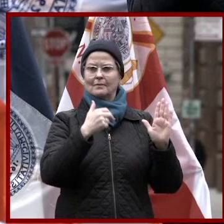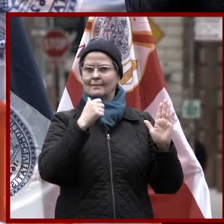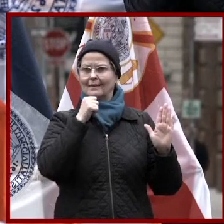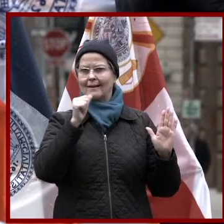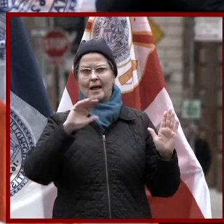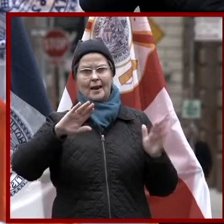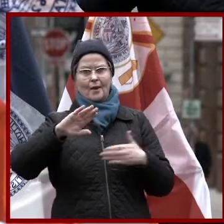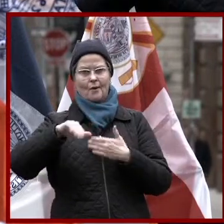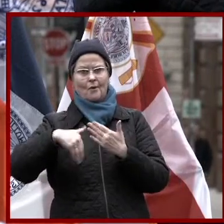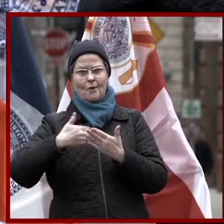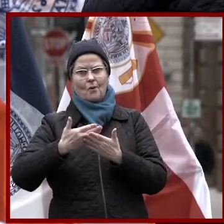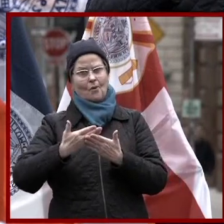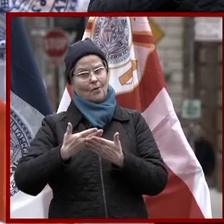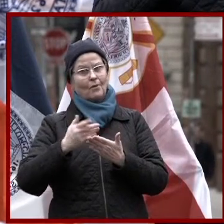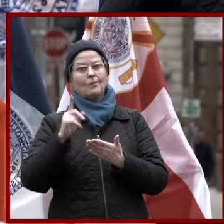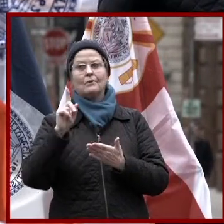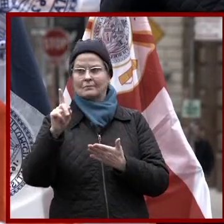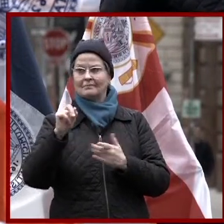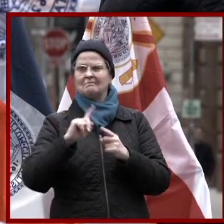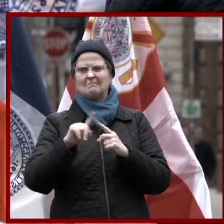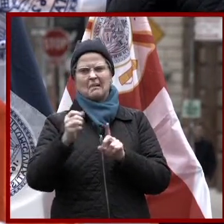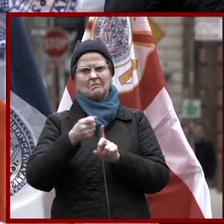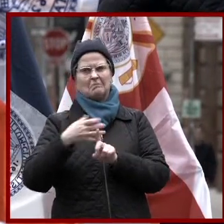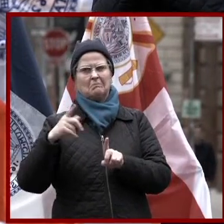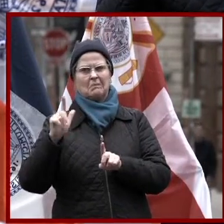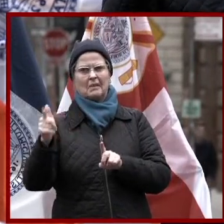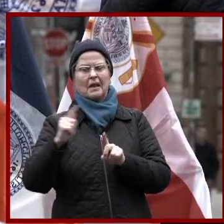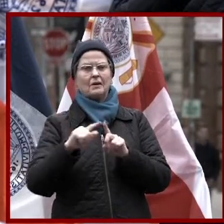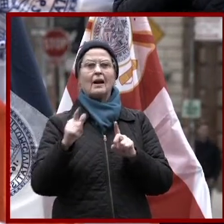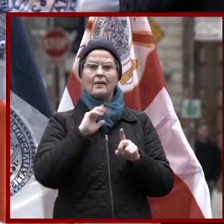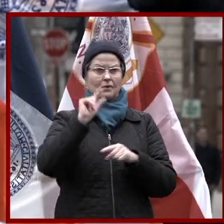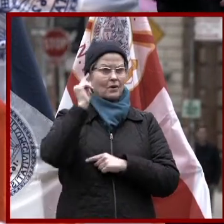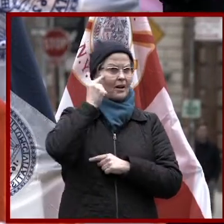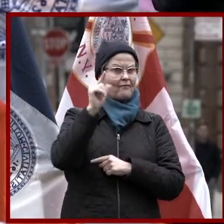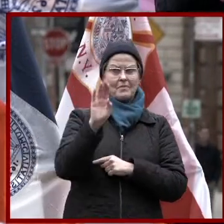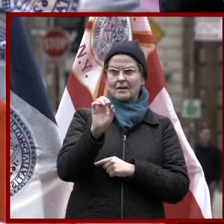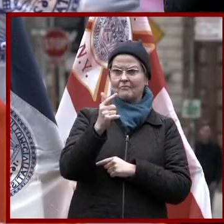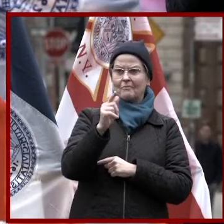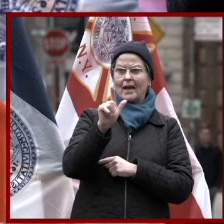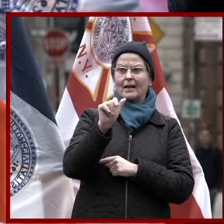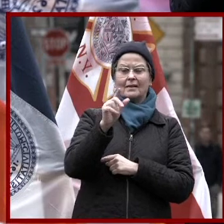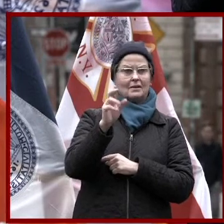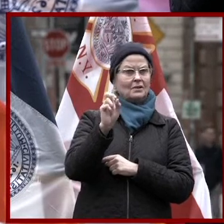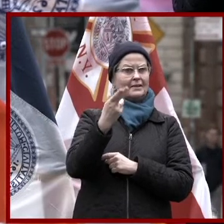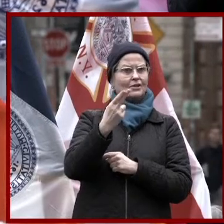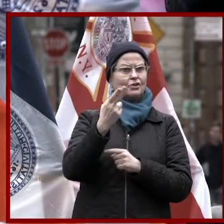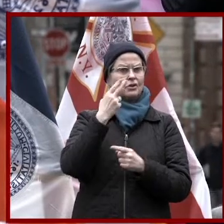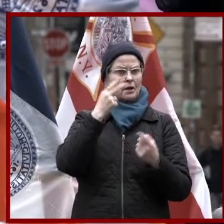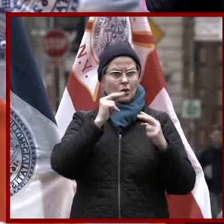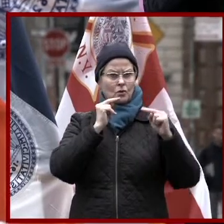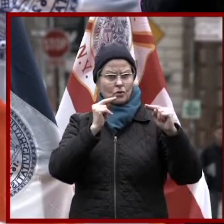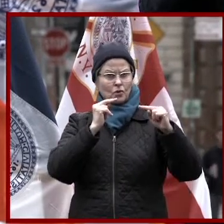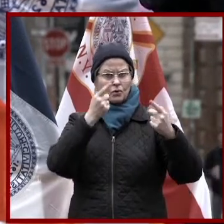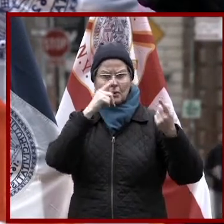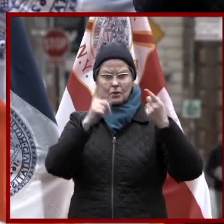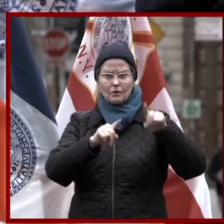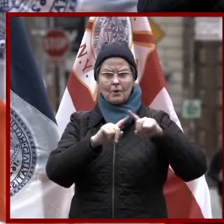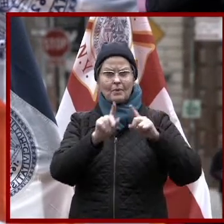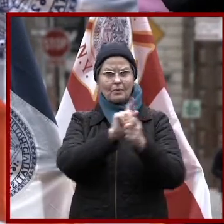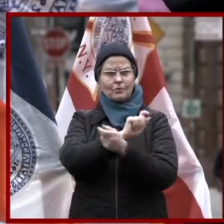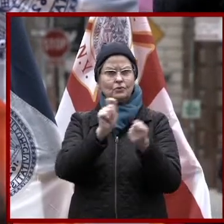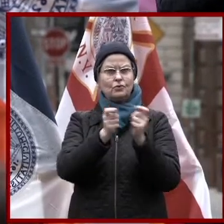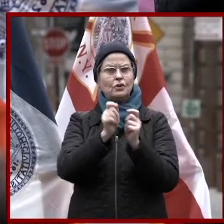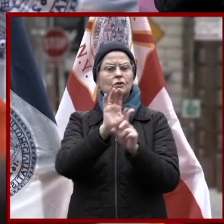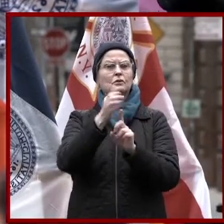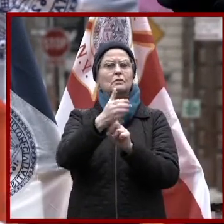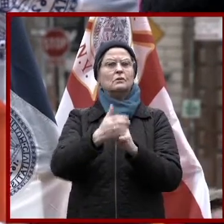get to a point in a second, and the government of Bangladesh. We've negotiated an agreement which has changed the conditions. And what